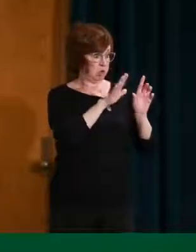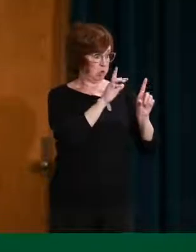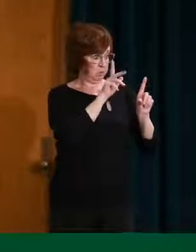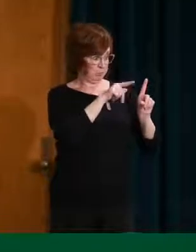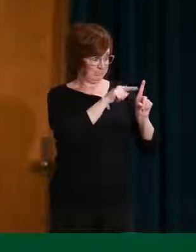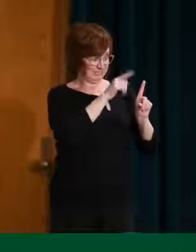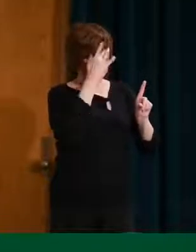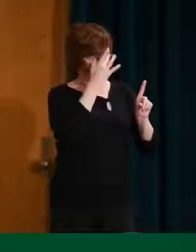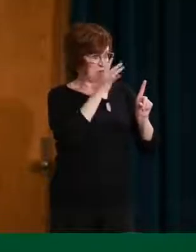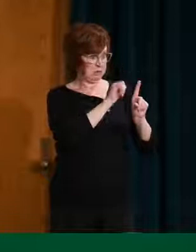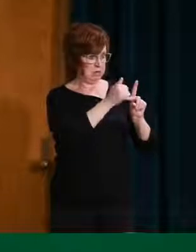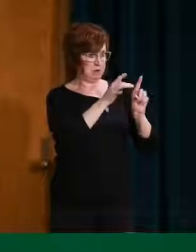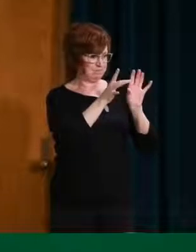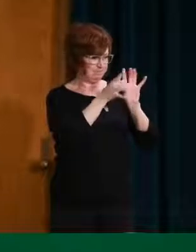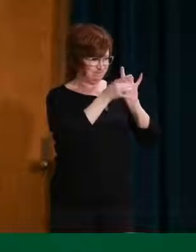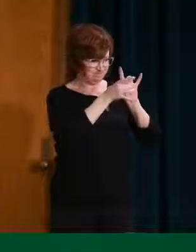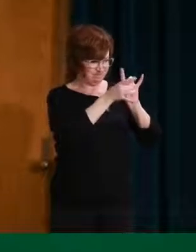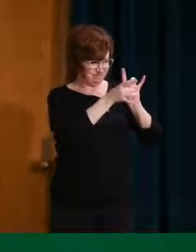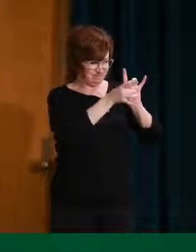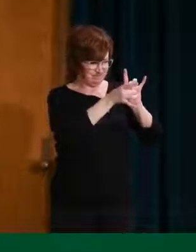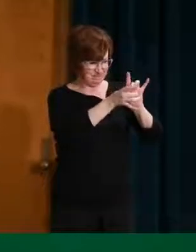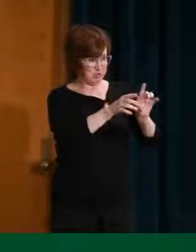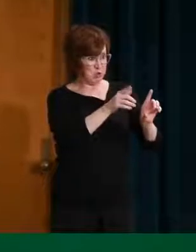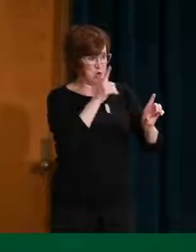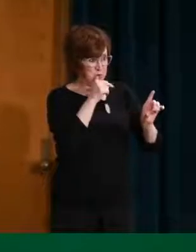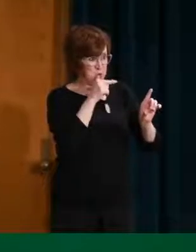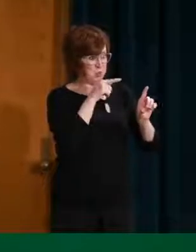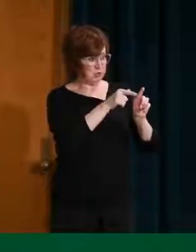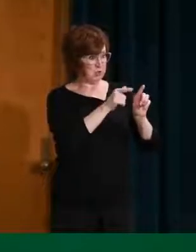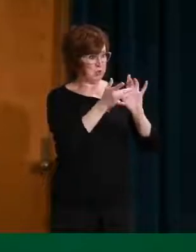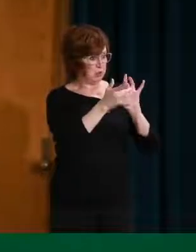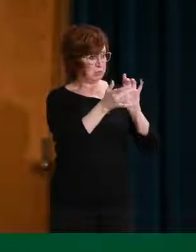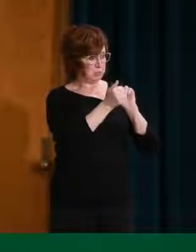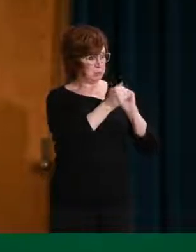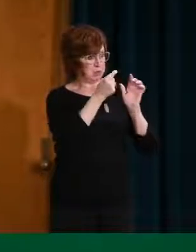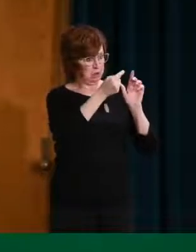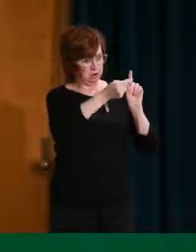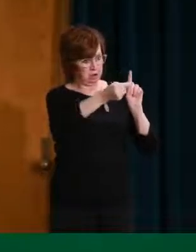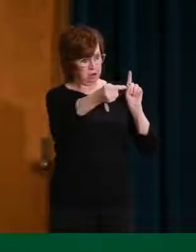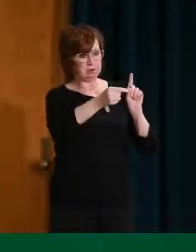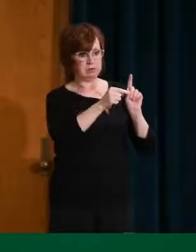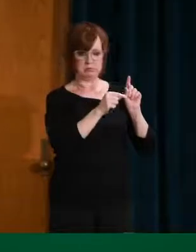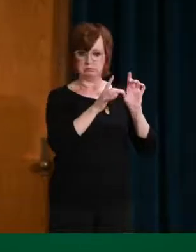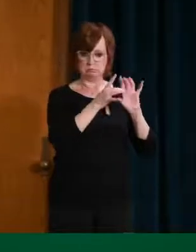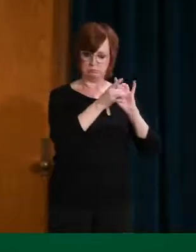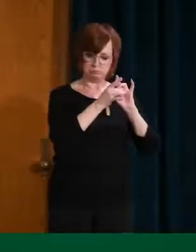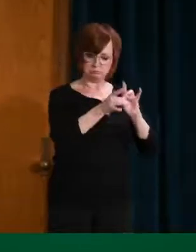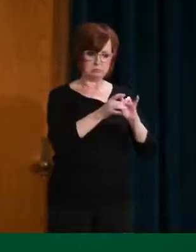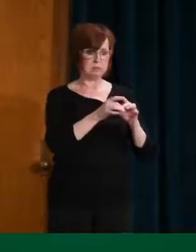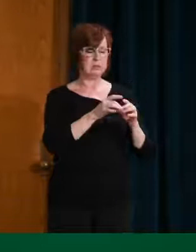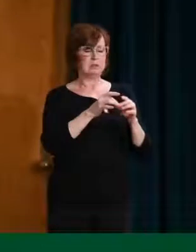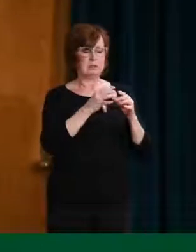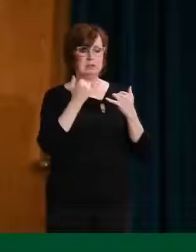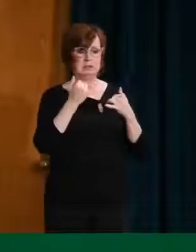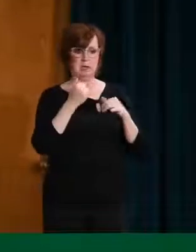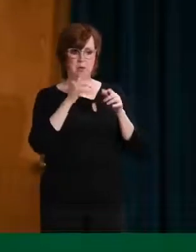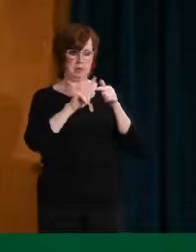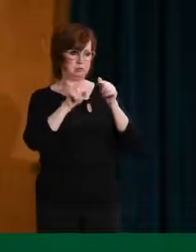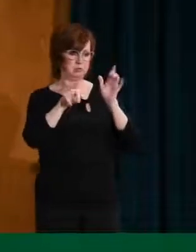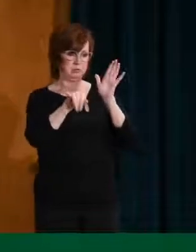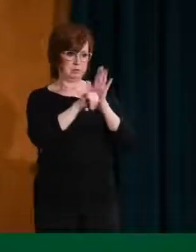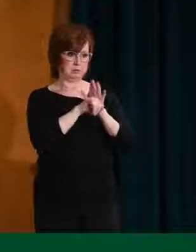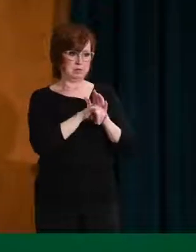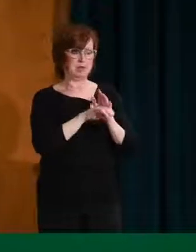more cases in that no known exposure category, and that actually implies that we are now entering a phase of